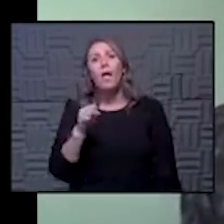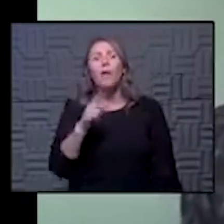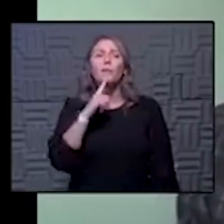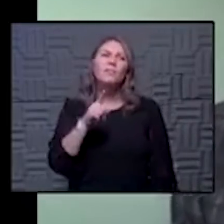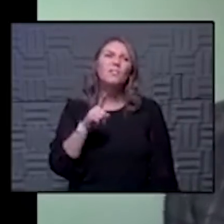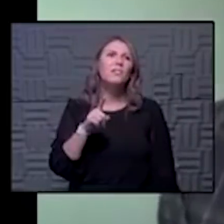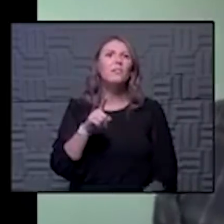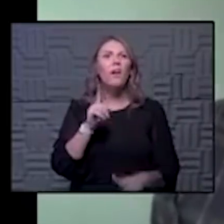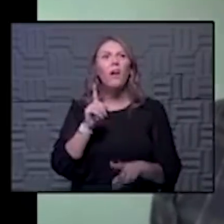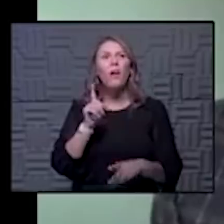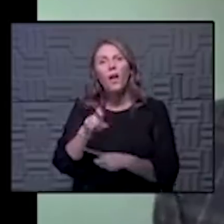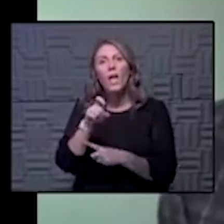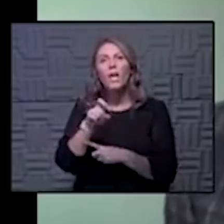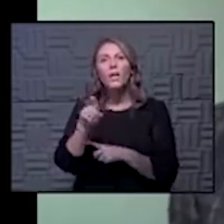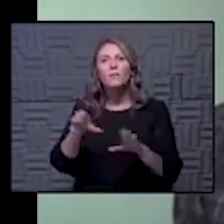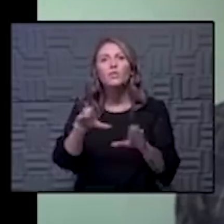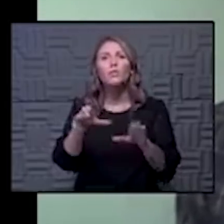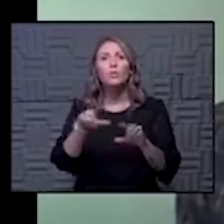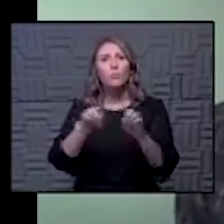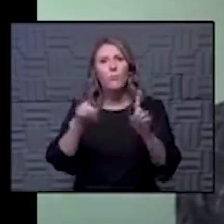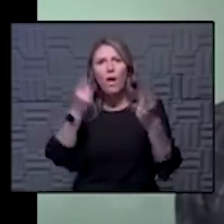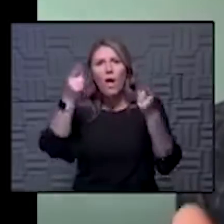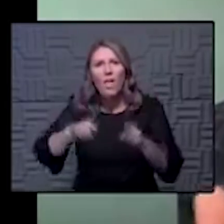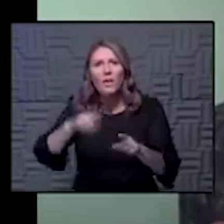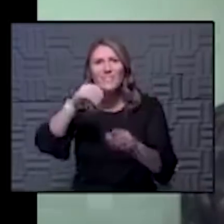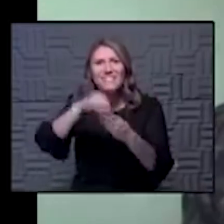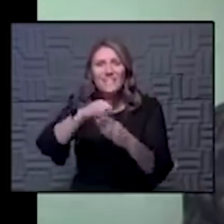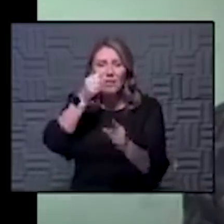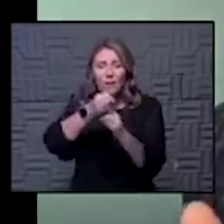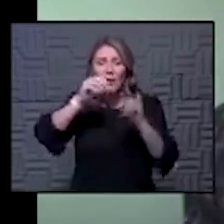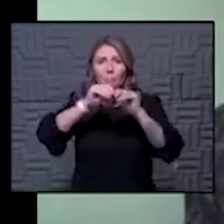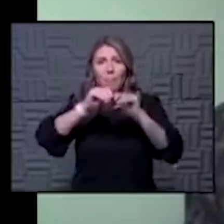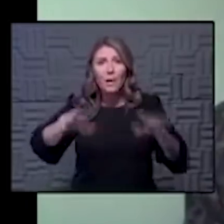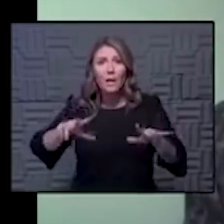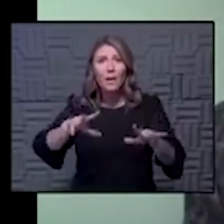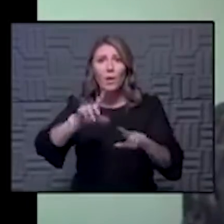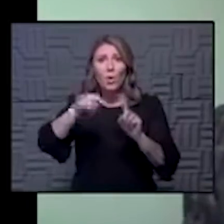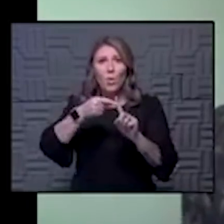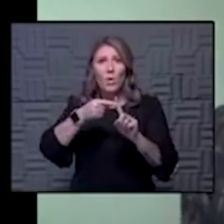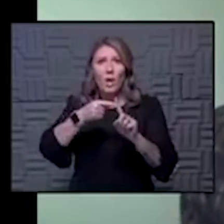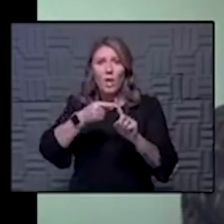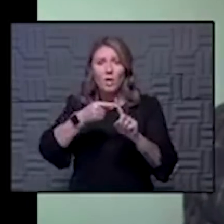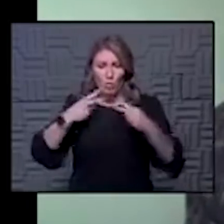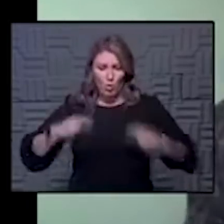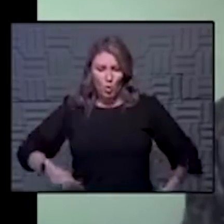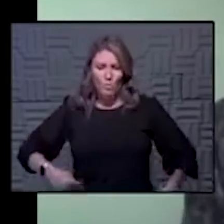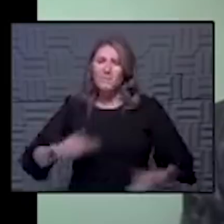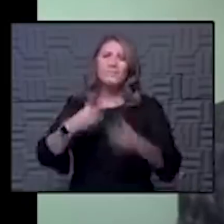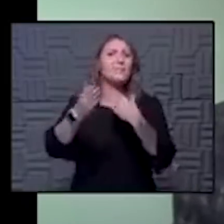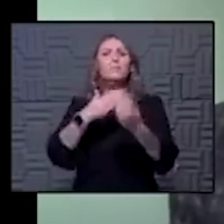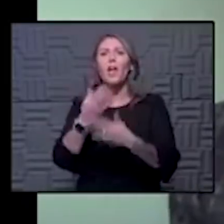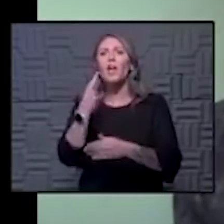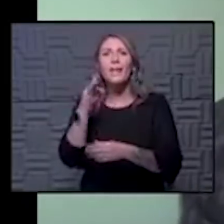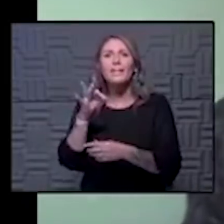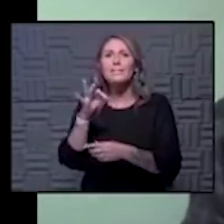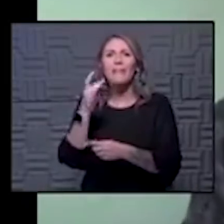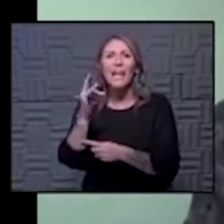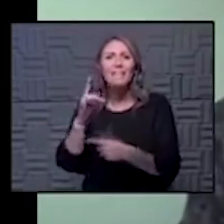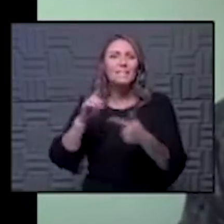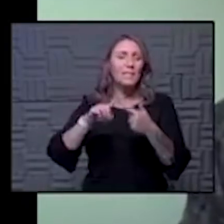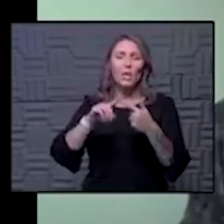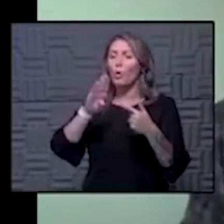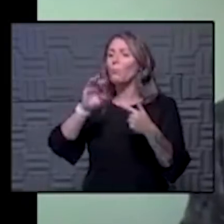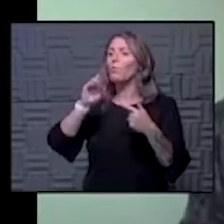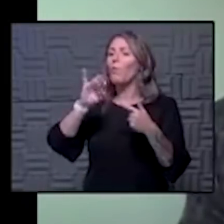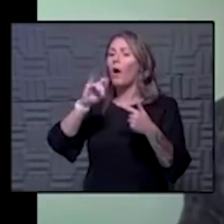those months. But that's what happens in a pandemic. When mankind has faced this pandemics, whether it's in 1918 or the bubonic plague or any